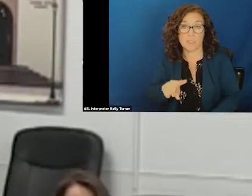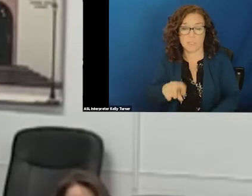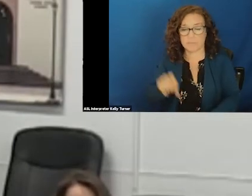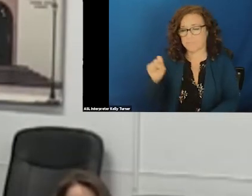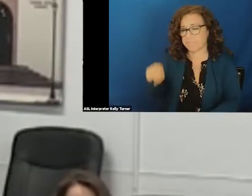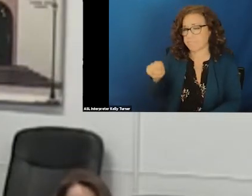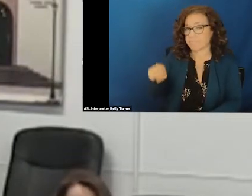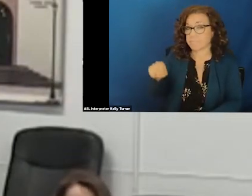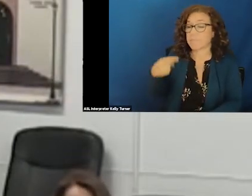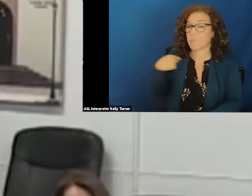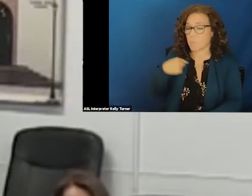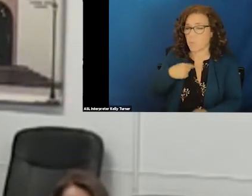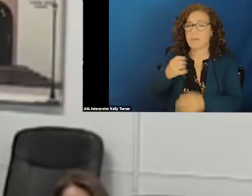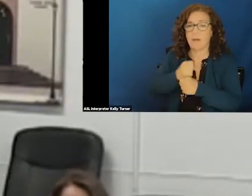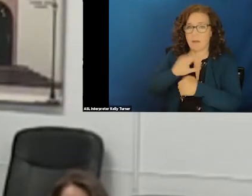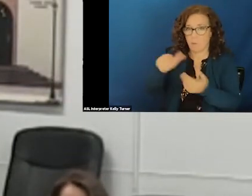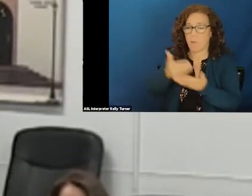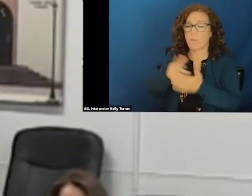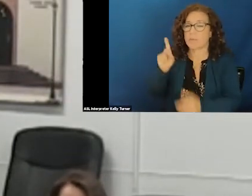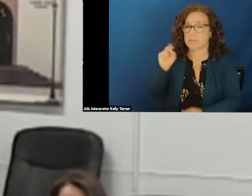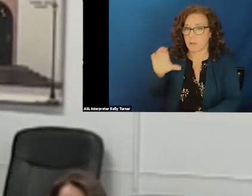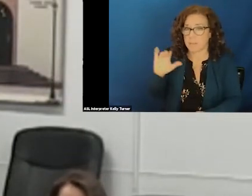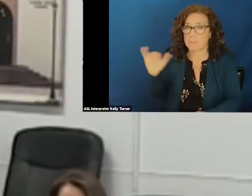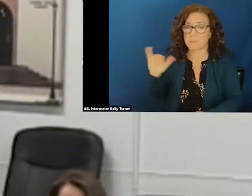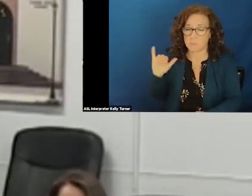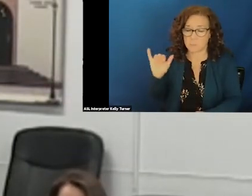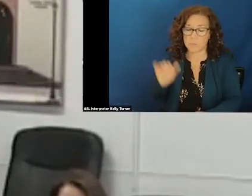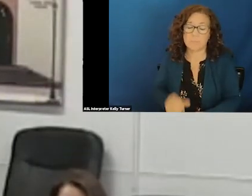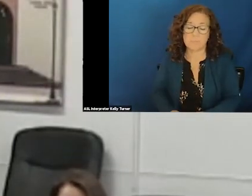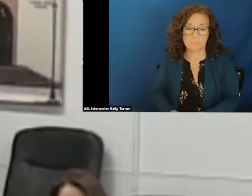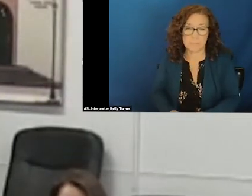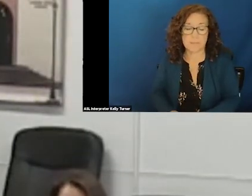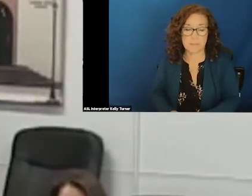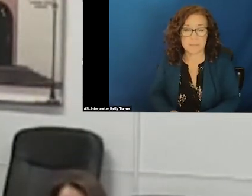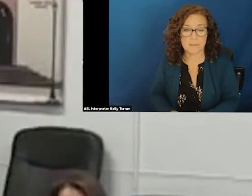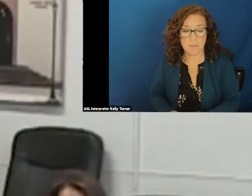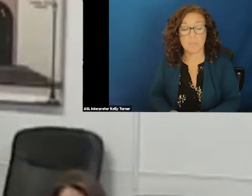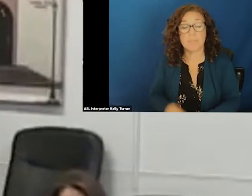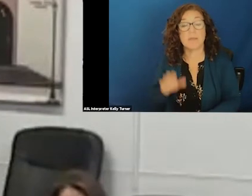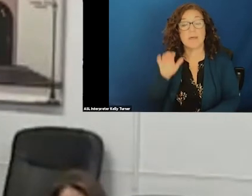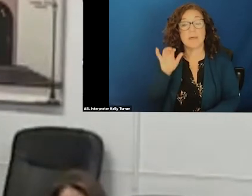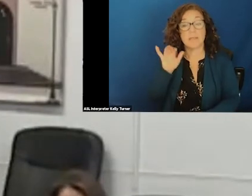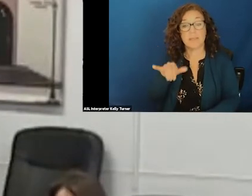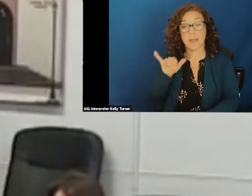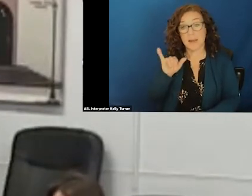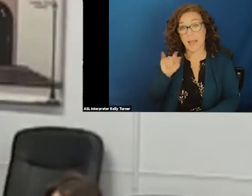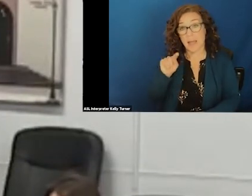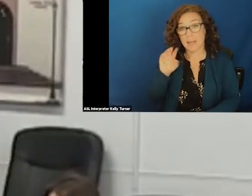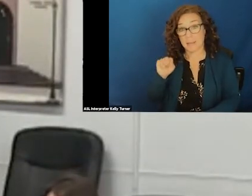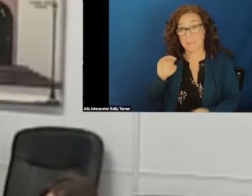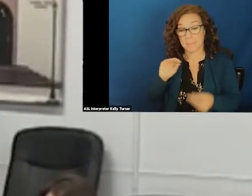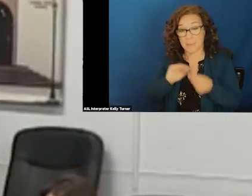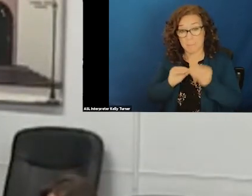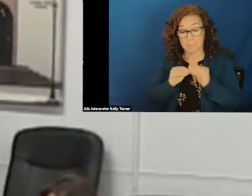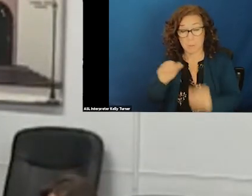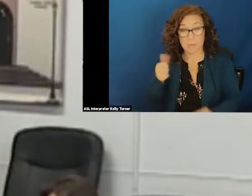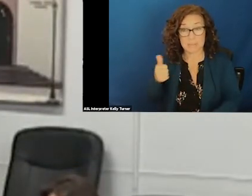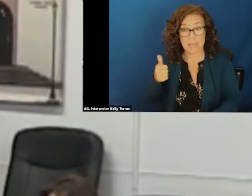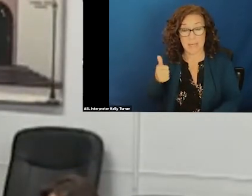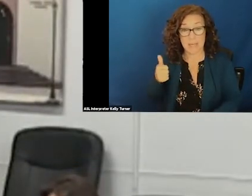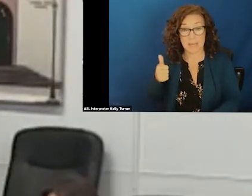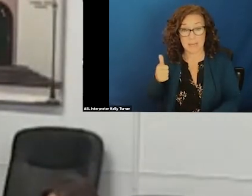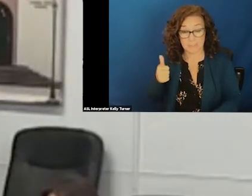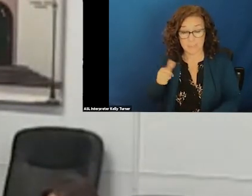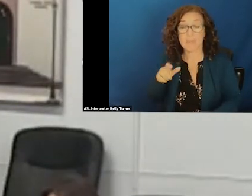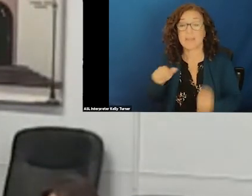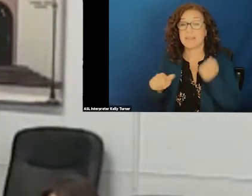I believe it's item 10, we're Yes. starting on. So the assistant principal student outcomes, this particular item, I just wanted to